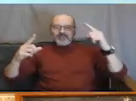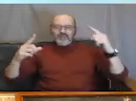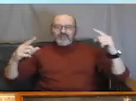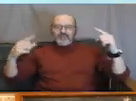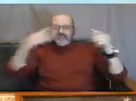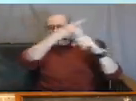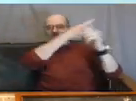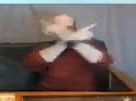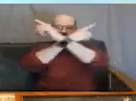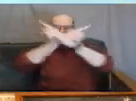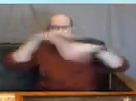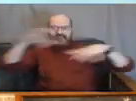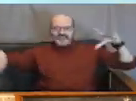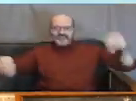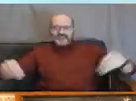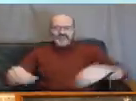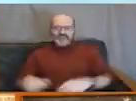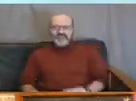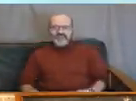or cross, catch.